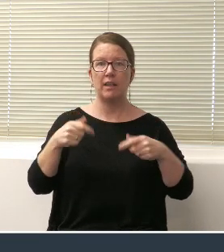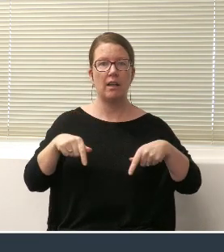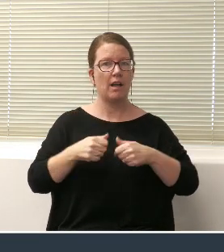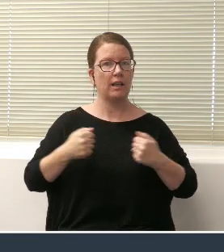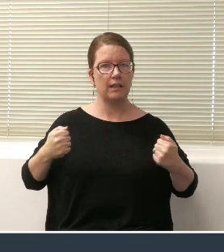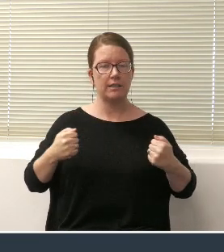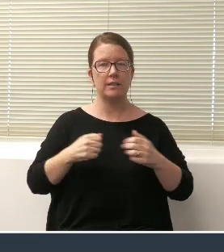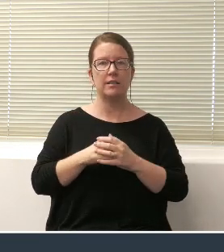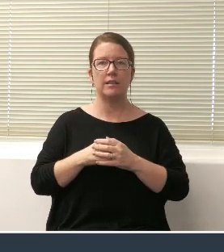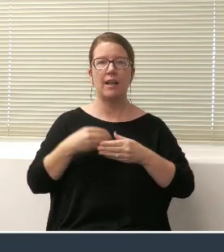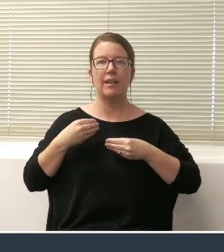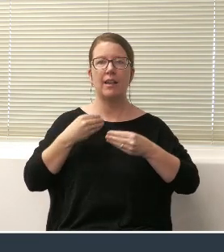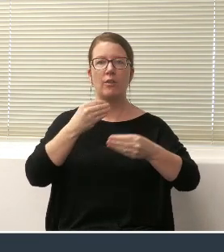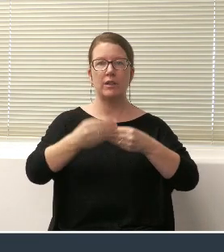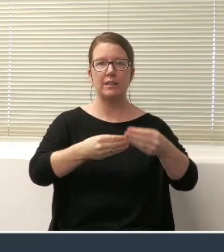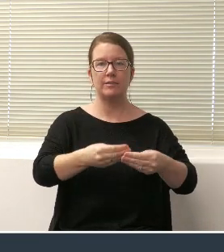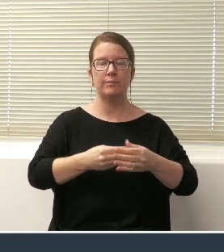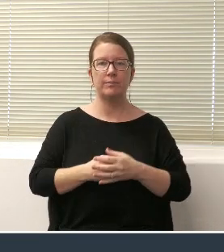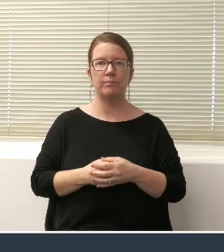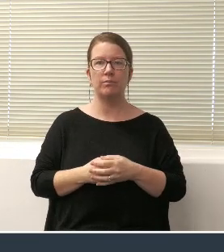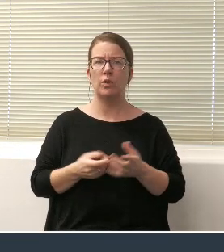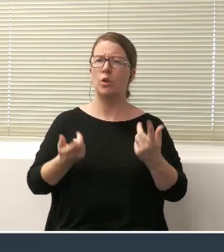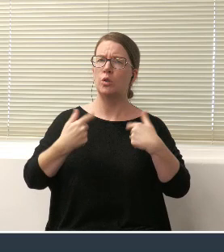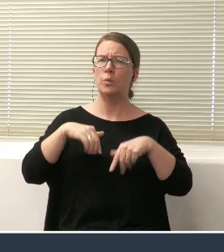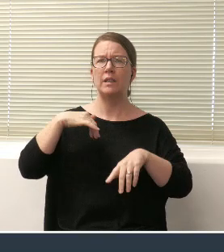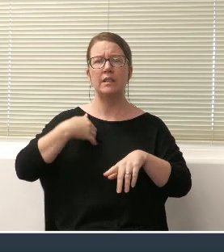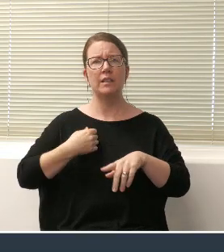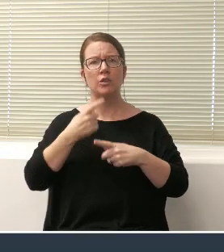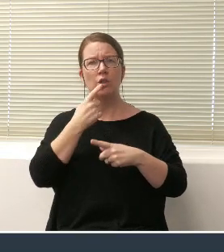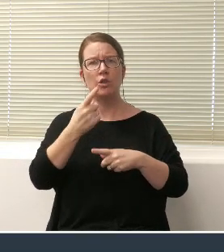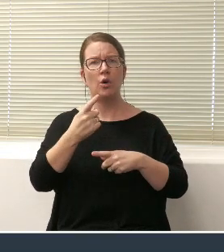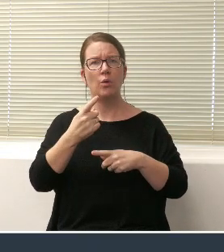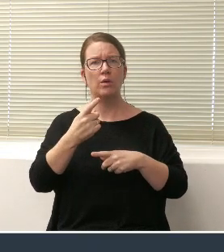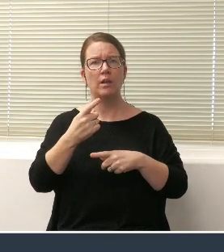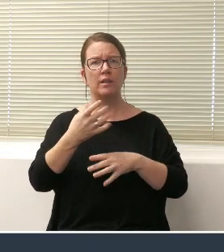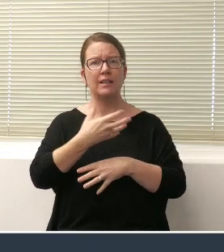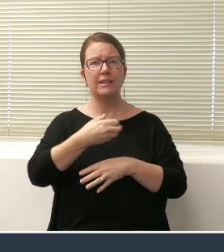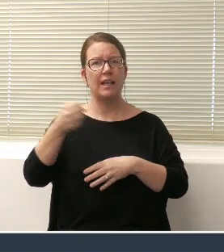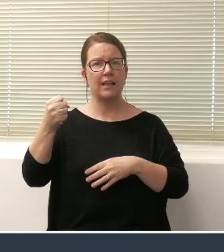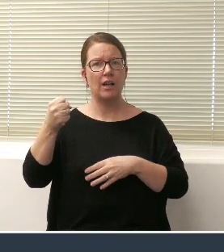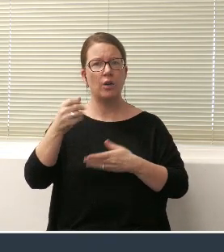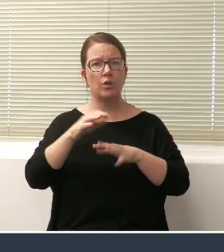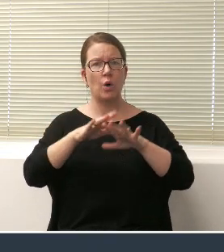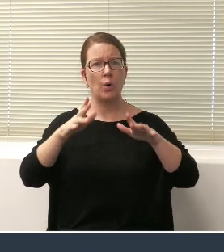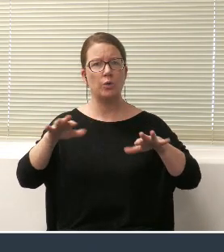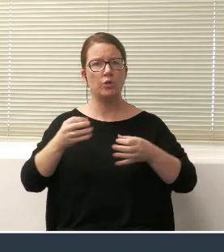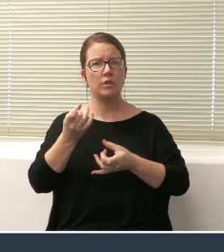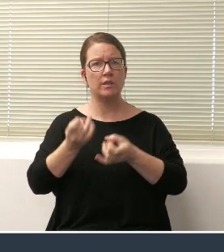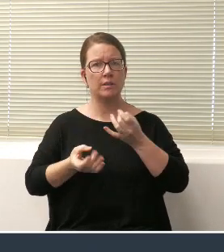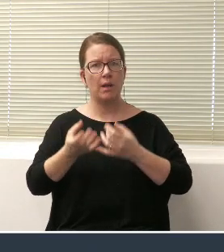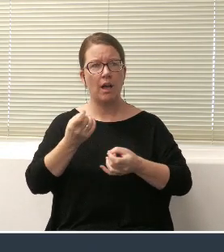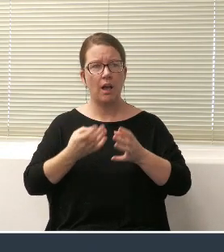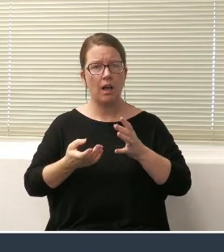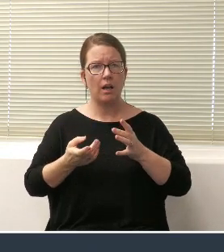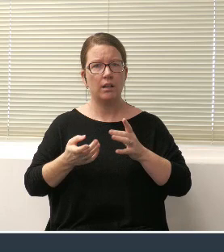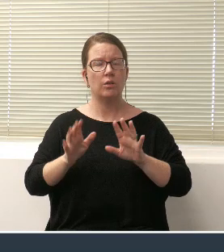Excellent. Thank you very much. Did we need to note that that was with the exception of Ocean Spa, or are we going to include those in there? No,